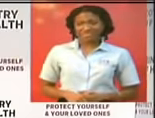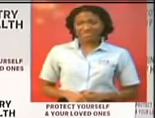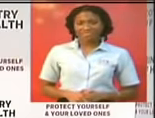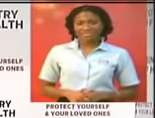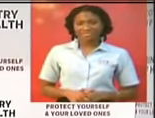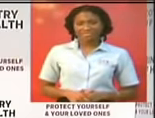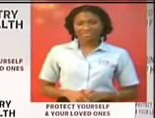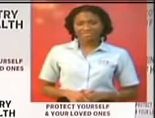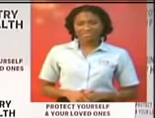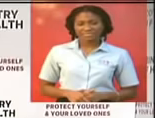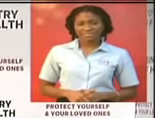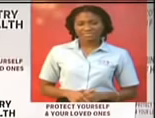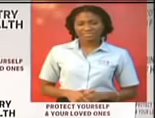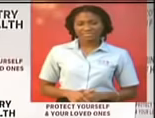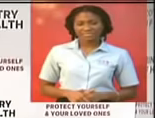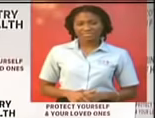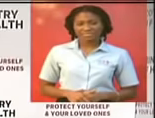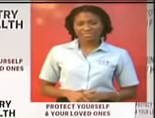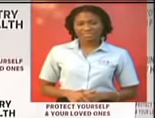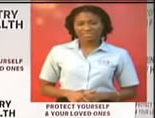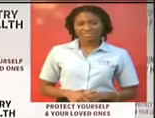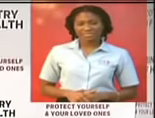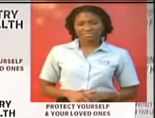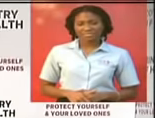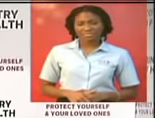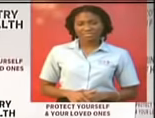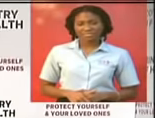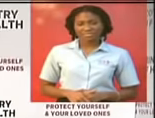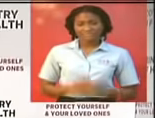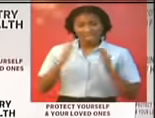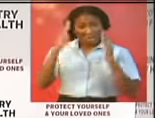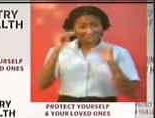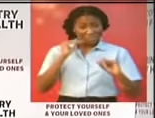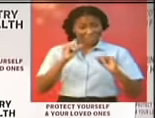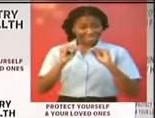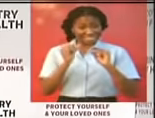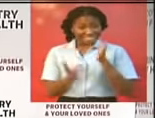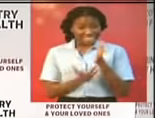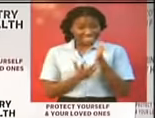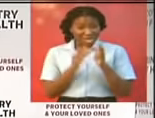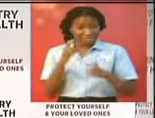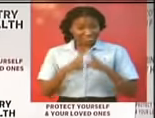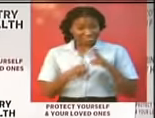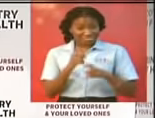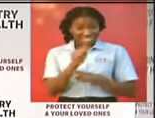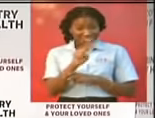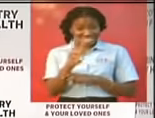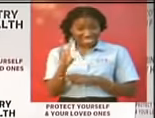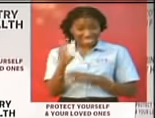short time delay, which we are trying to rectify. But TV6, are you there?